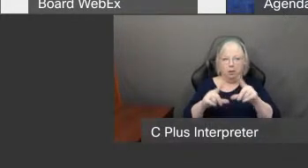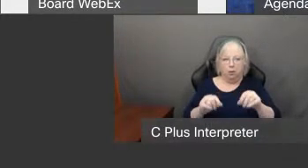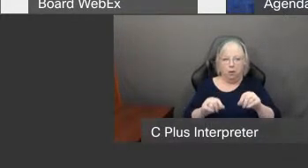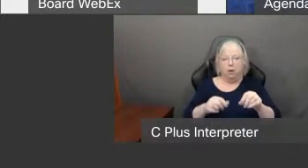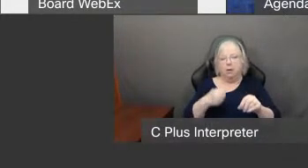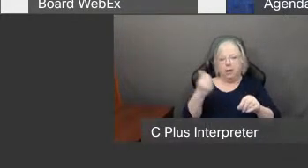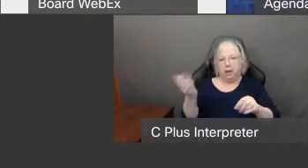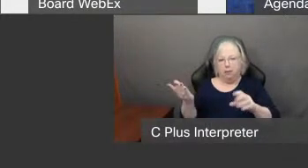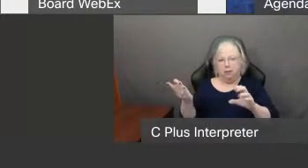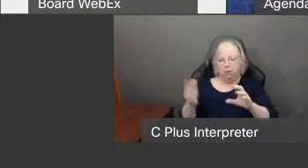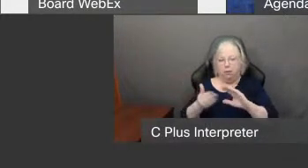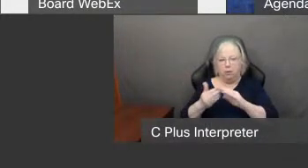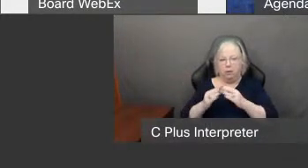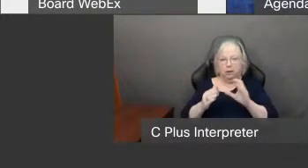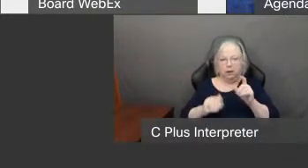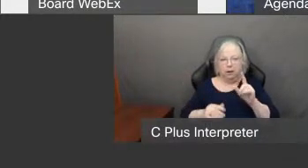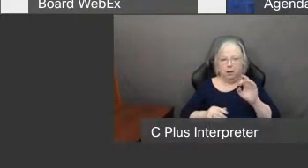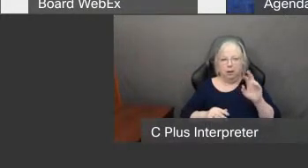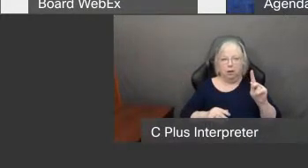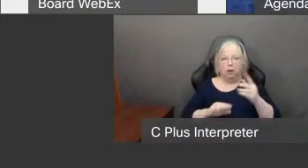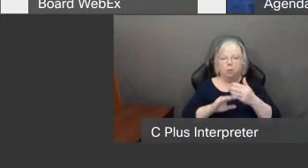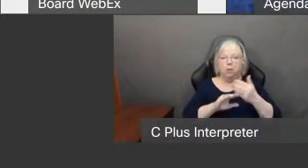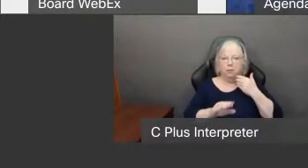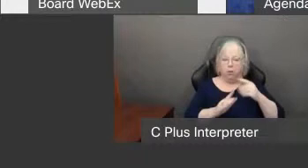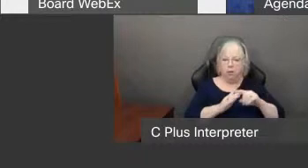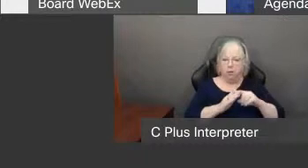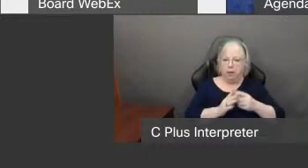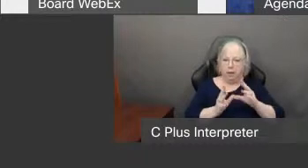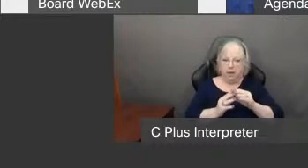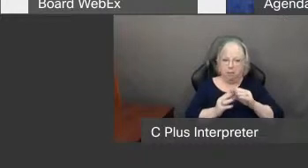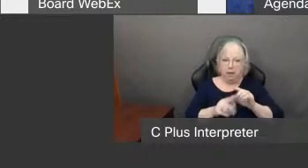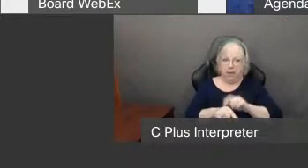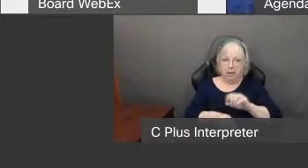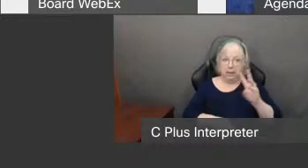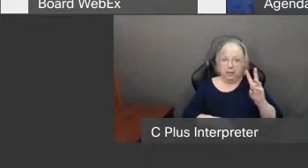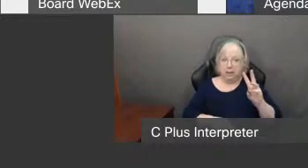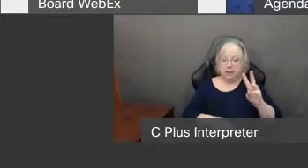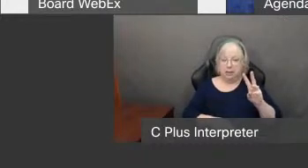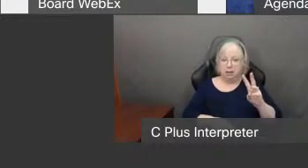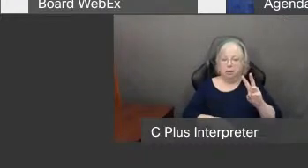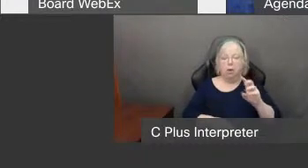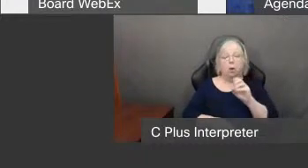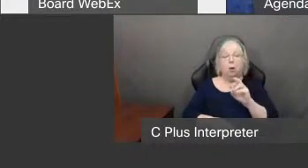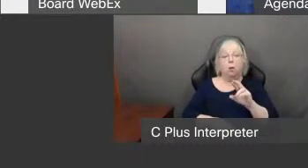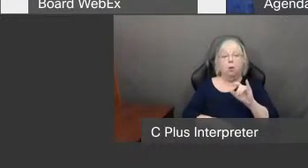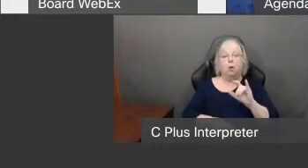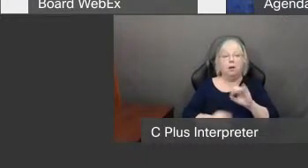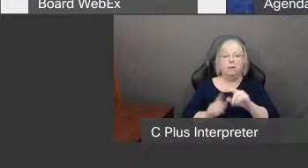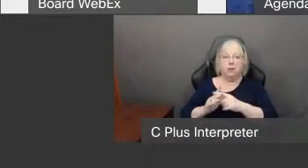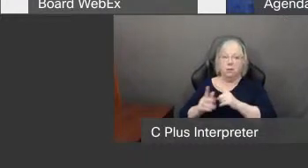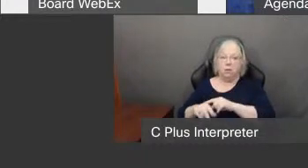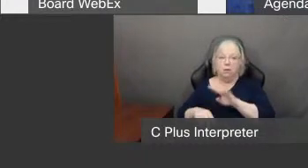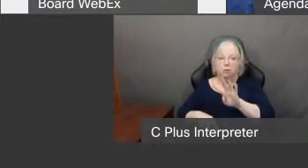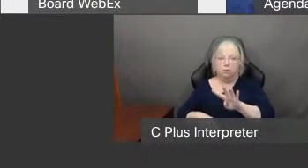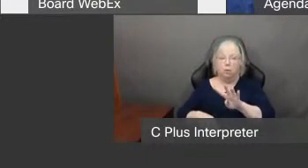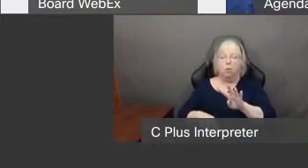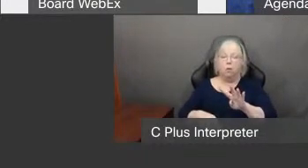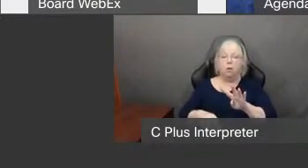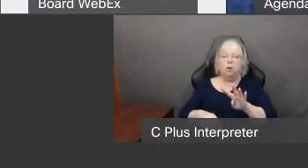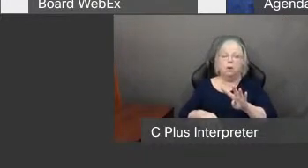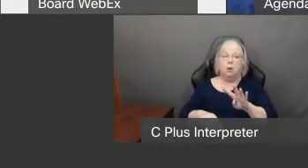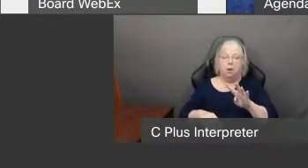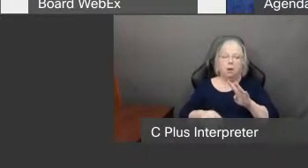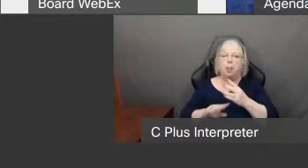clerk prior to the beginning of the meeting at 6 o'clock, or if it starts at 4 for another reason before